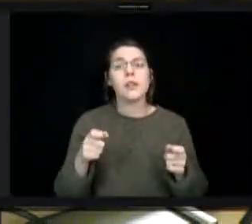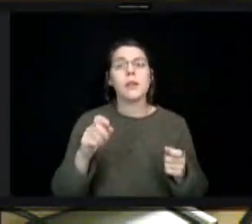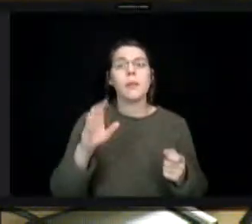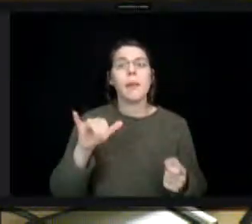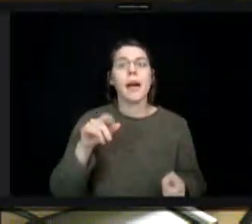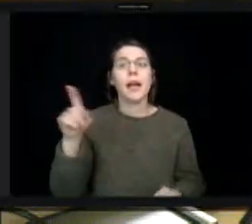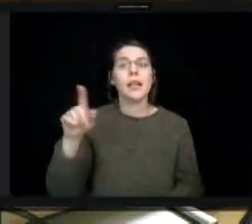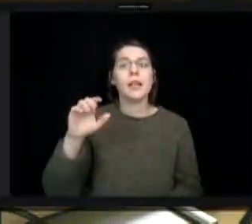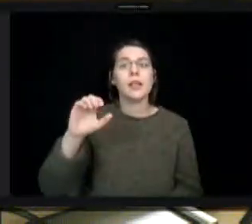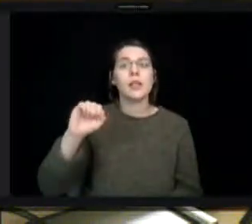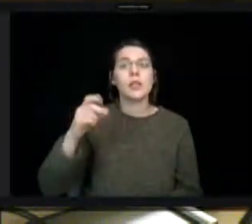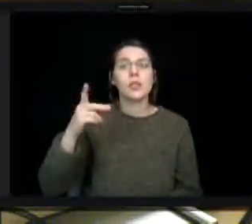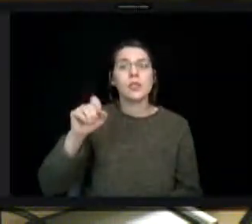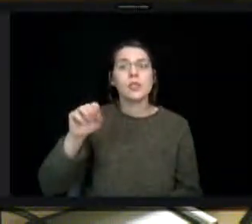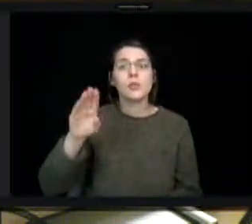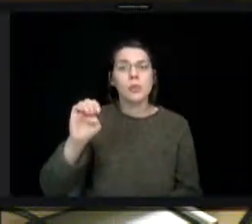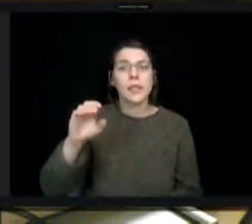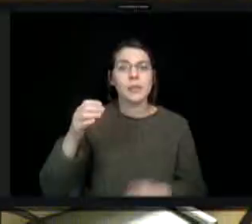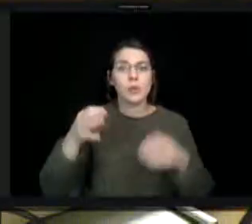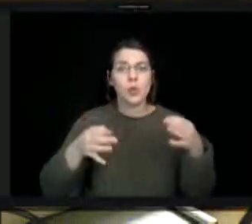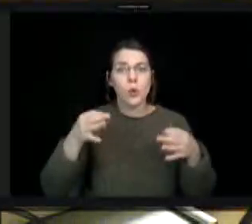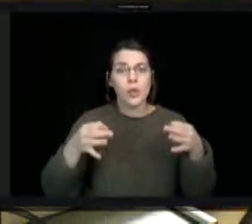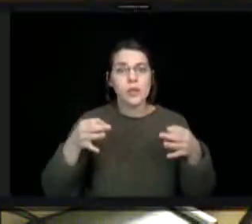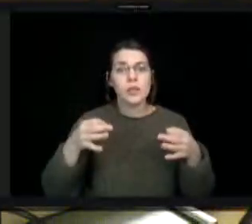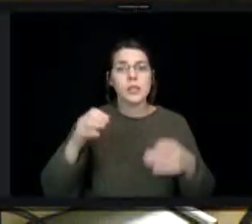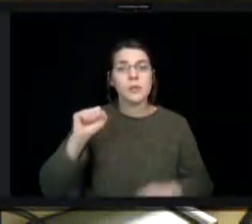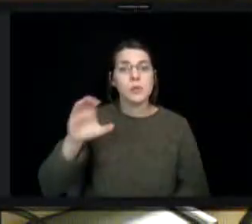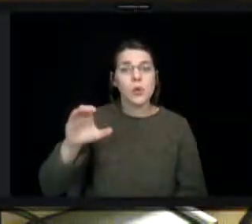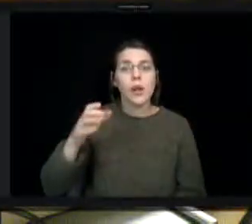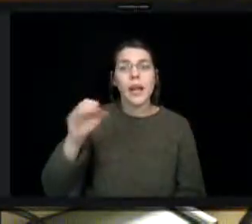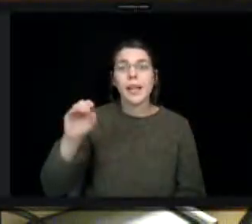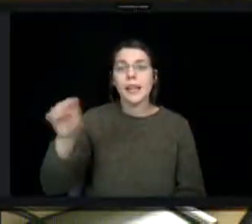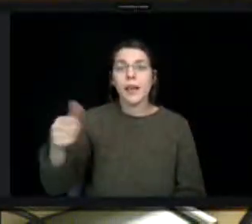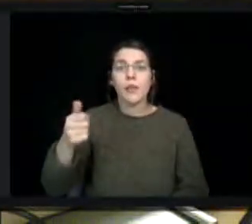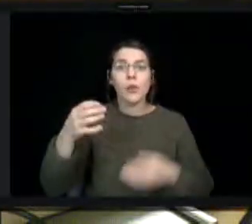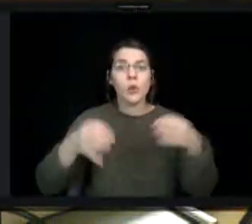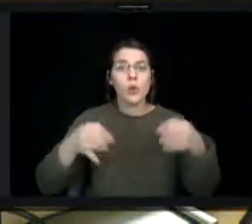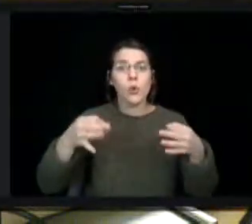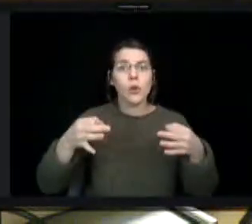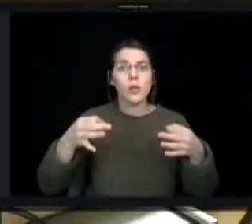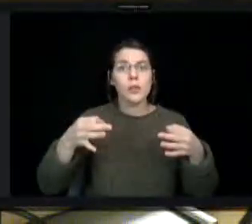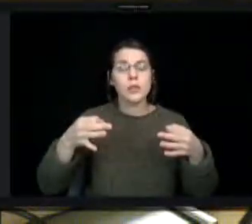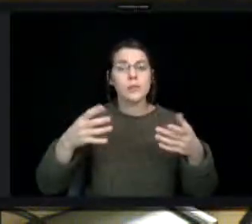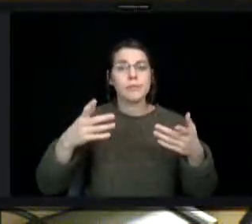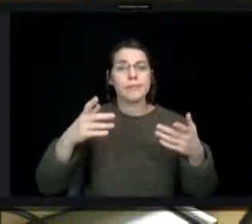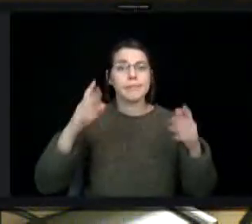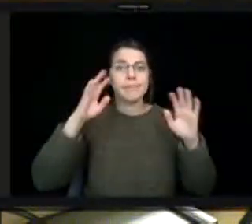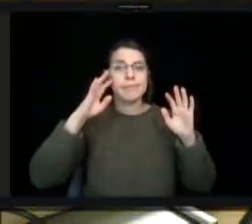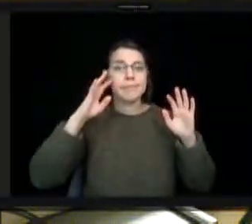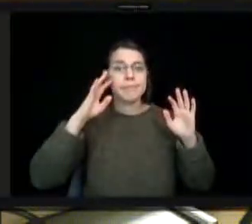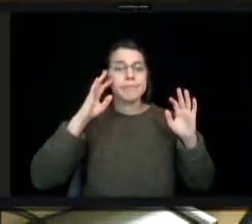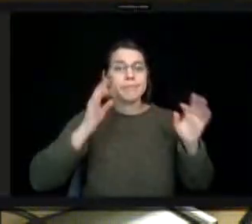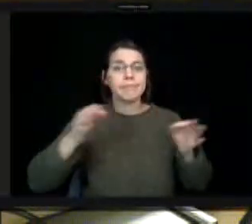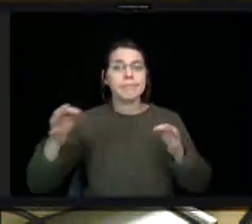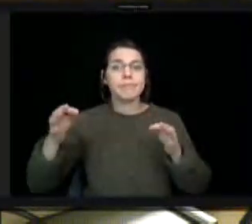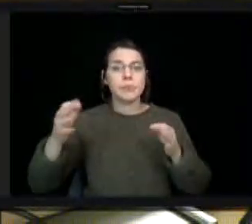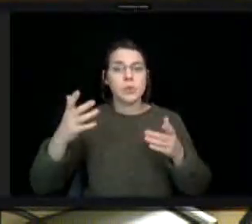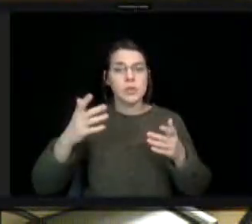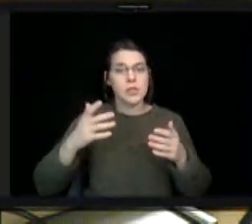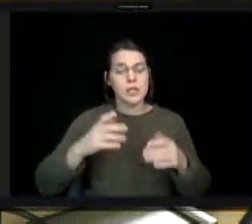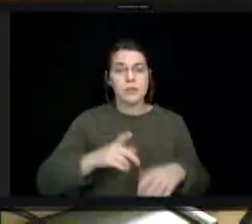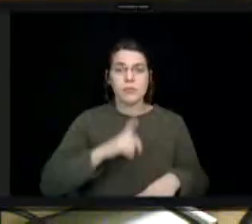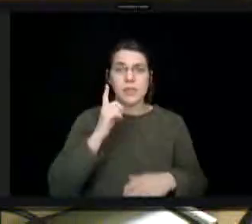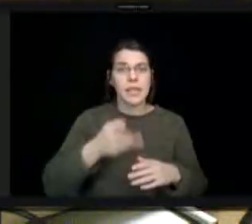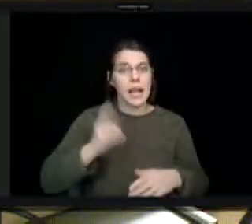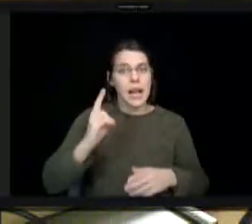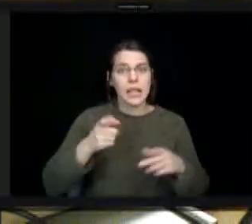and other court precedent for this space is highly regulated. We are looking at what are existing certifications. That is